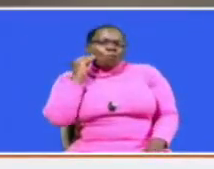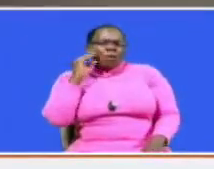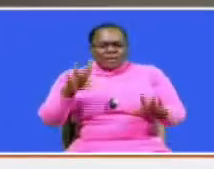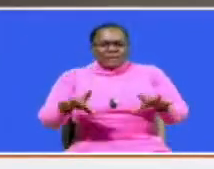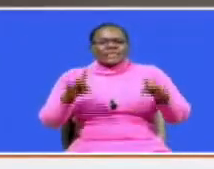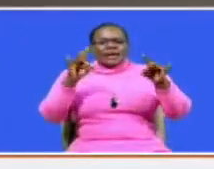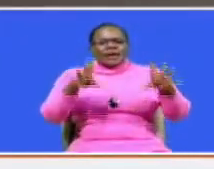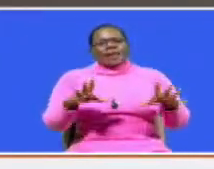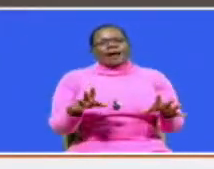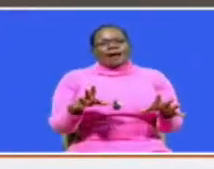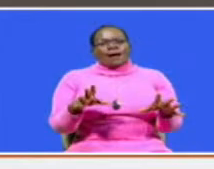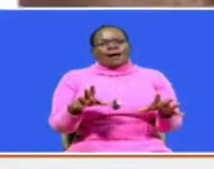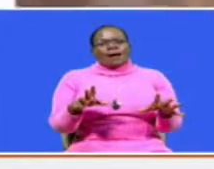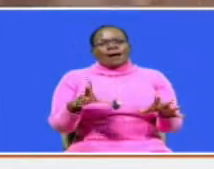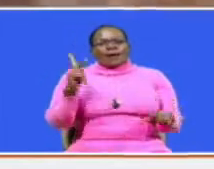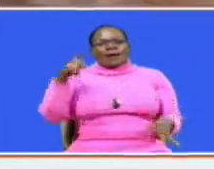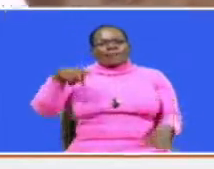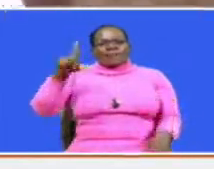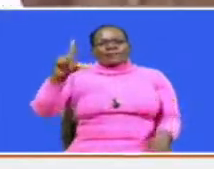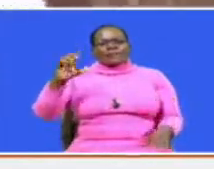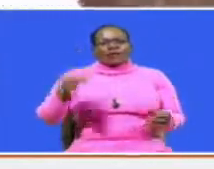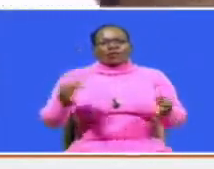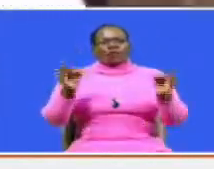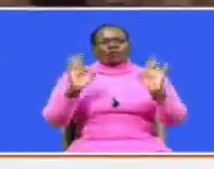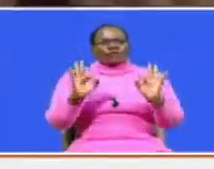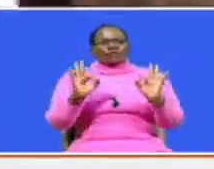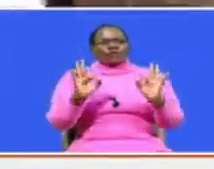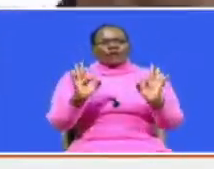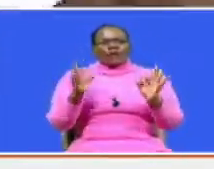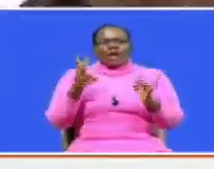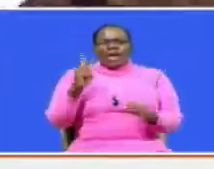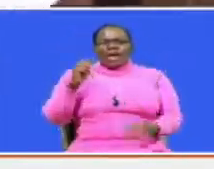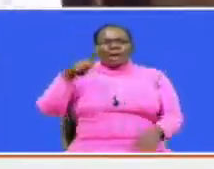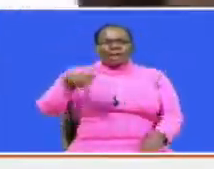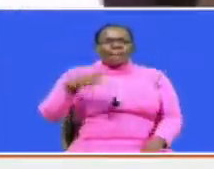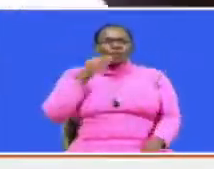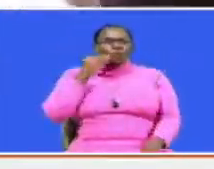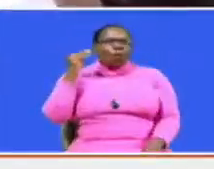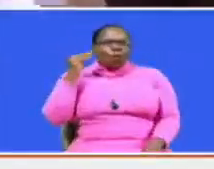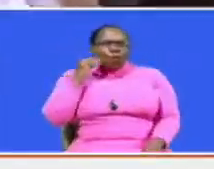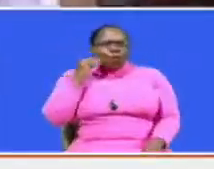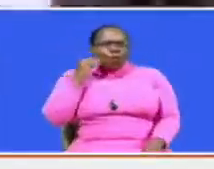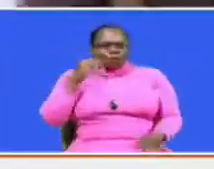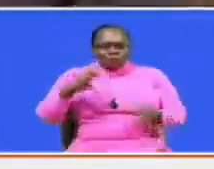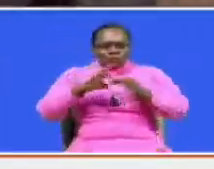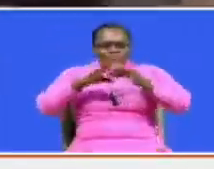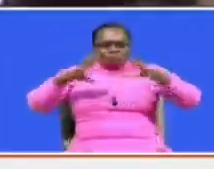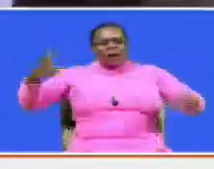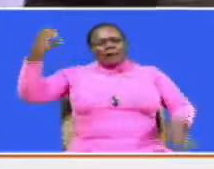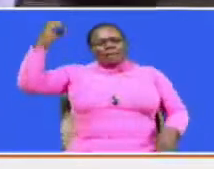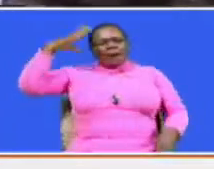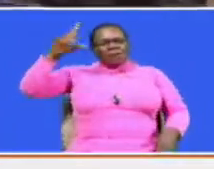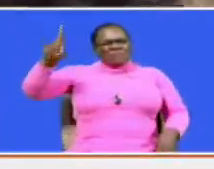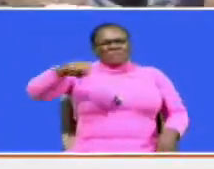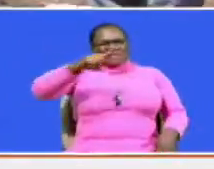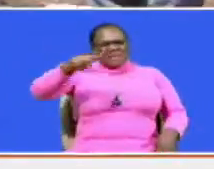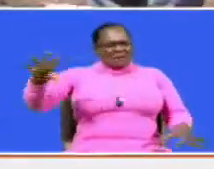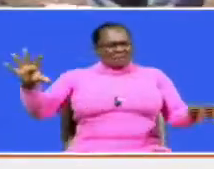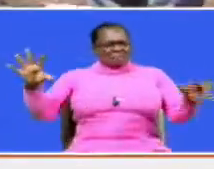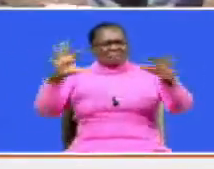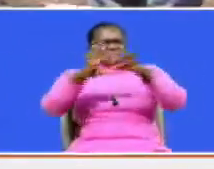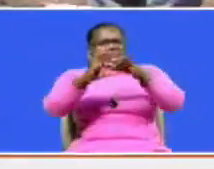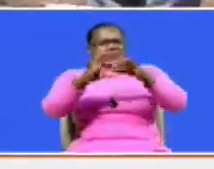in Kitengela. The KPLC officer were allegedly at the MP's palatial home to disconnect power, which is said to have been